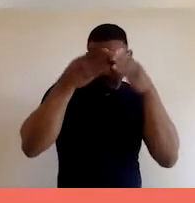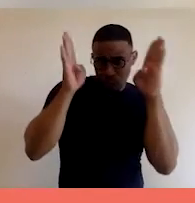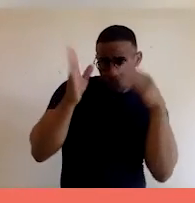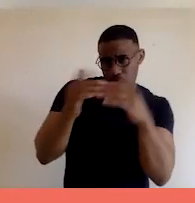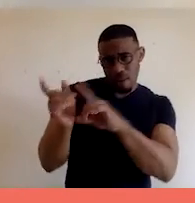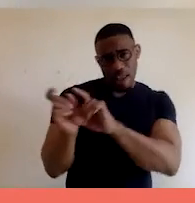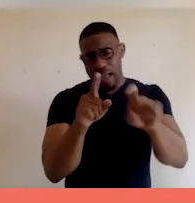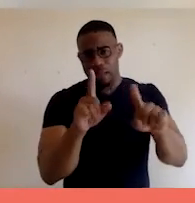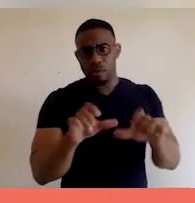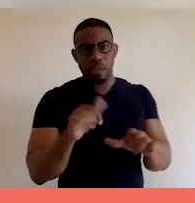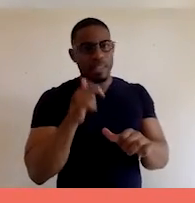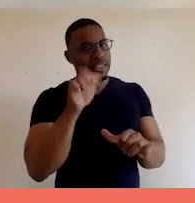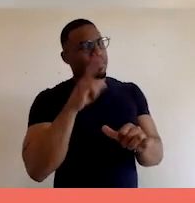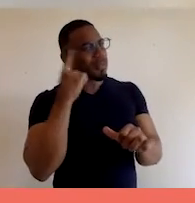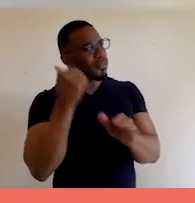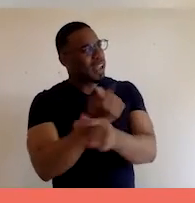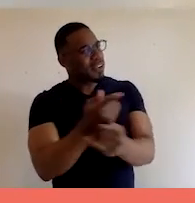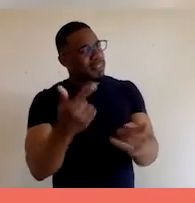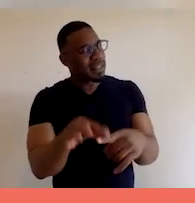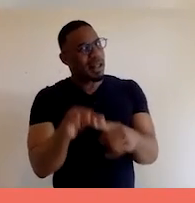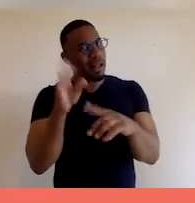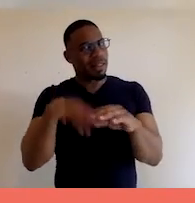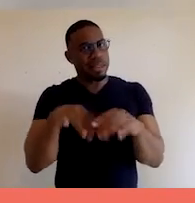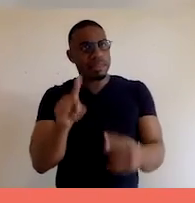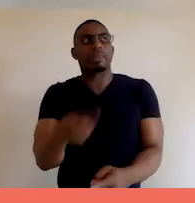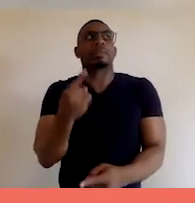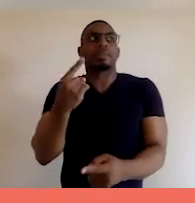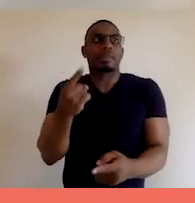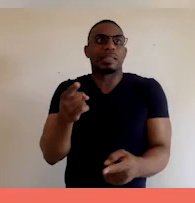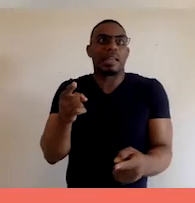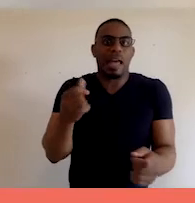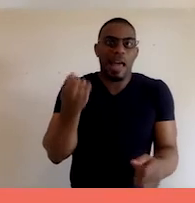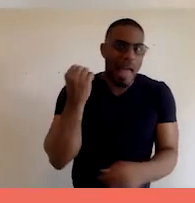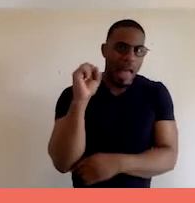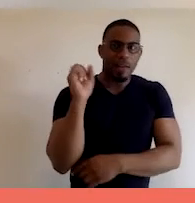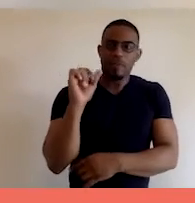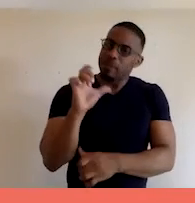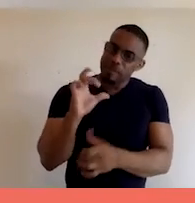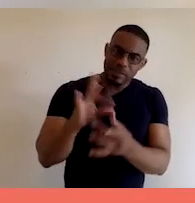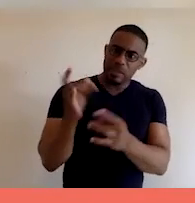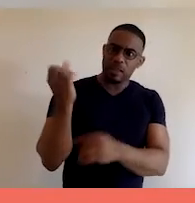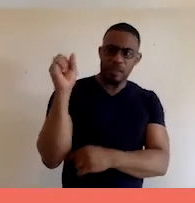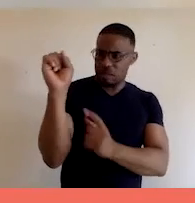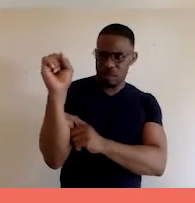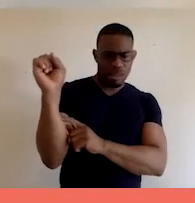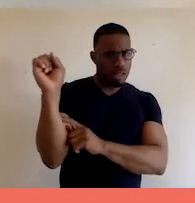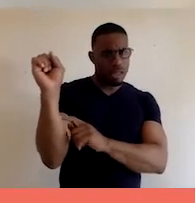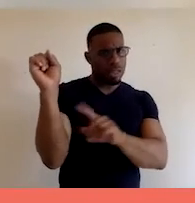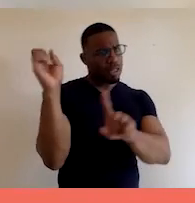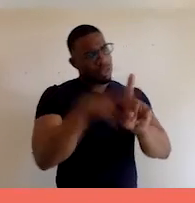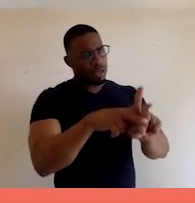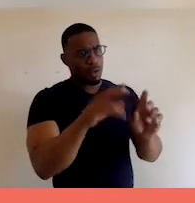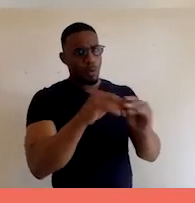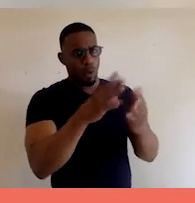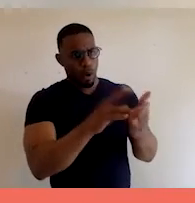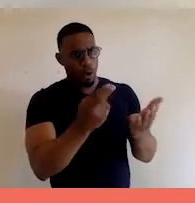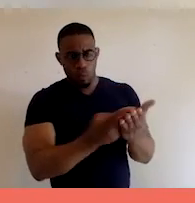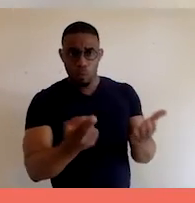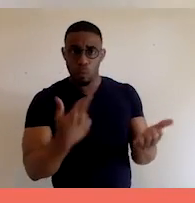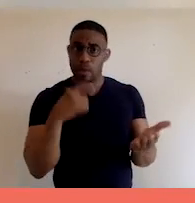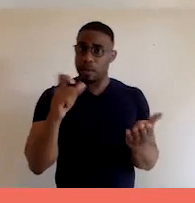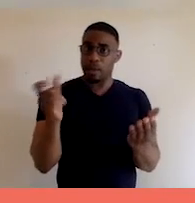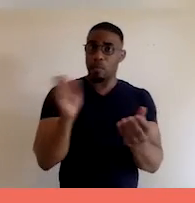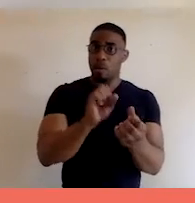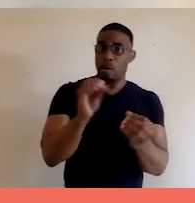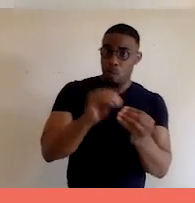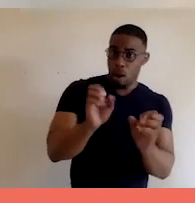do. But it needs to be that for everything besides just activism. We need to say we need to bring more learning resources. We need